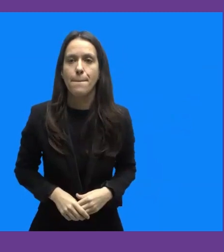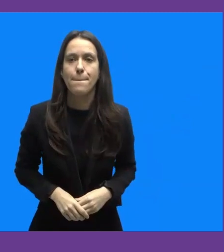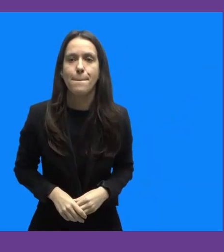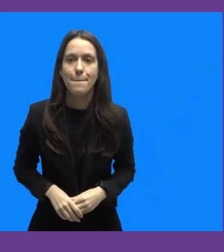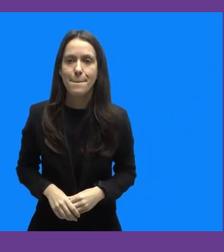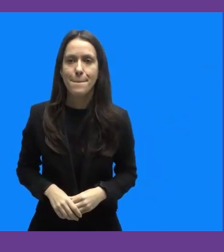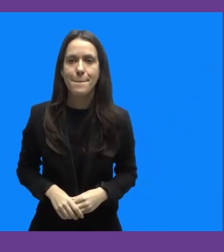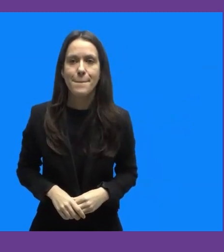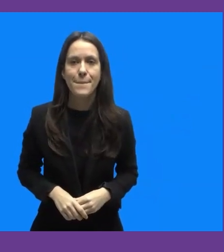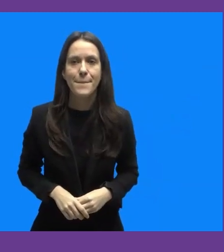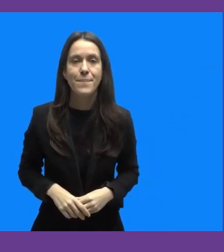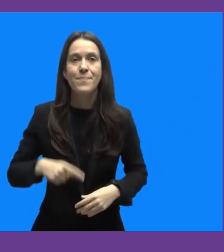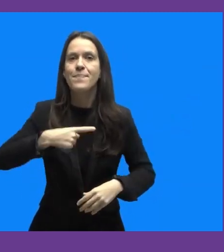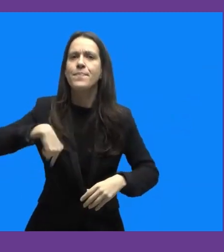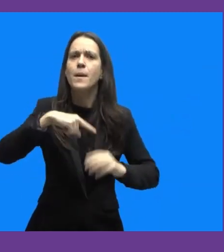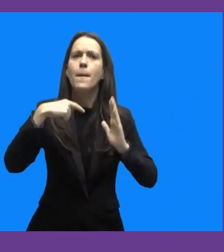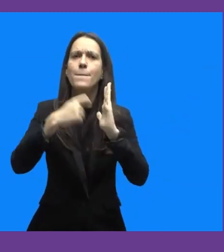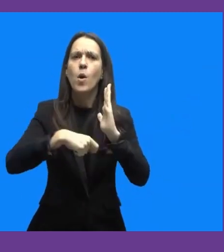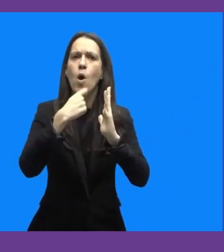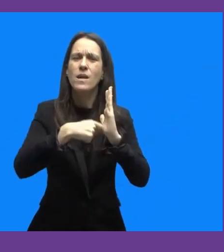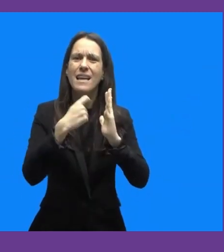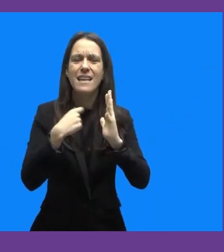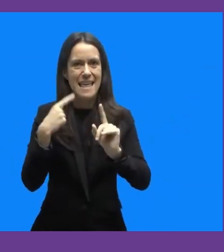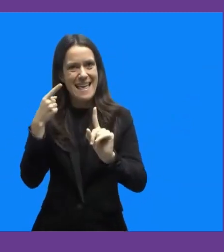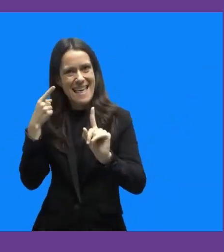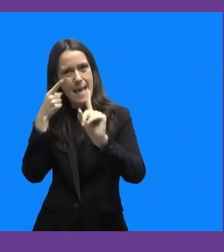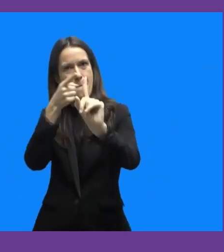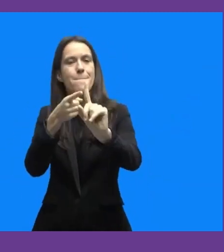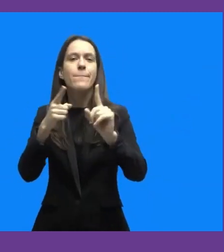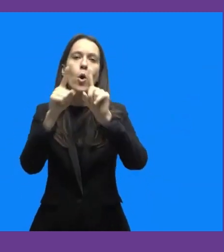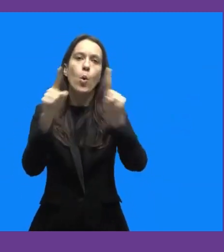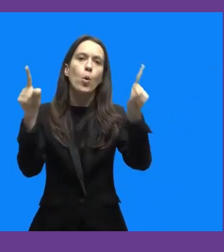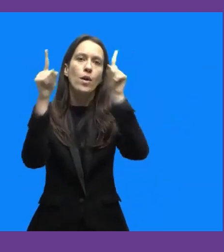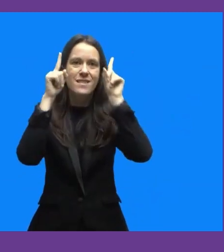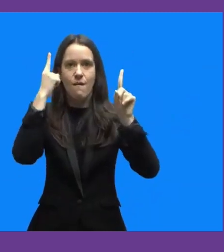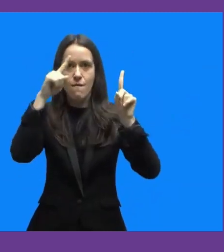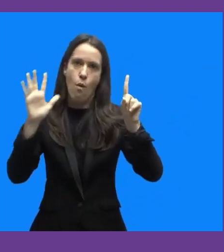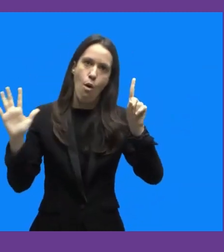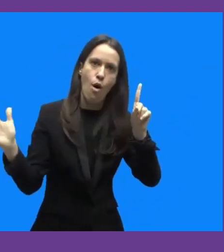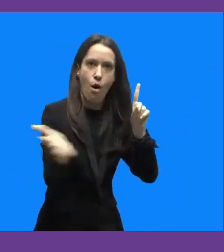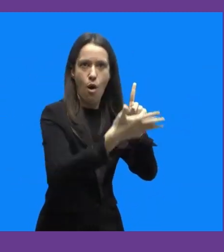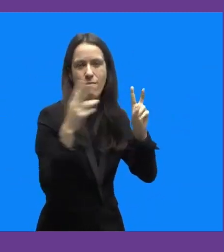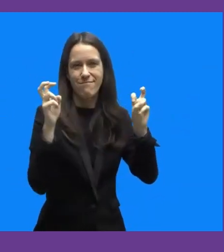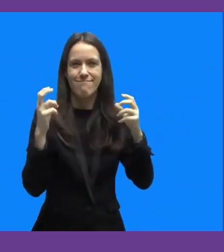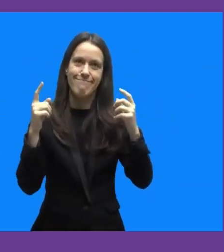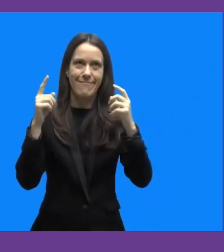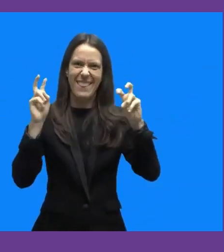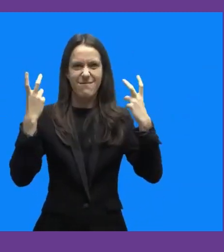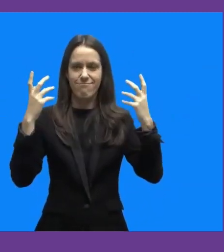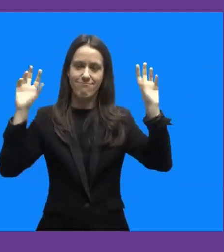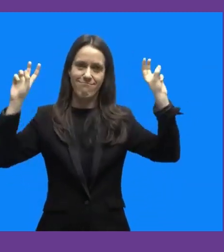Our project, of course, we aim at a university for all. We are focusing on a uni for all, which was